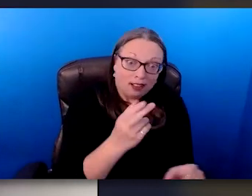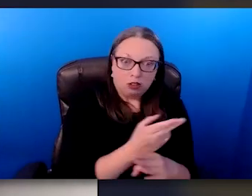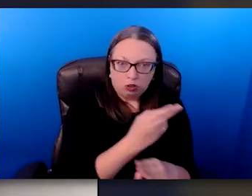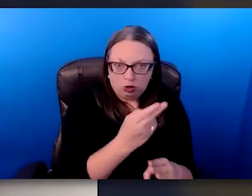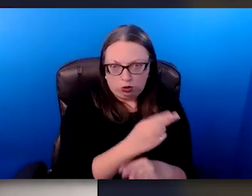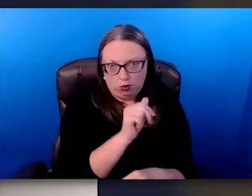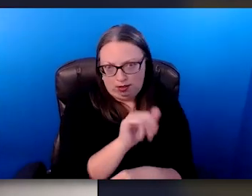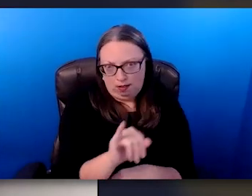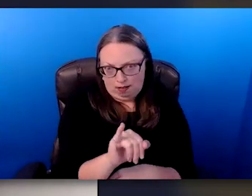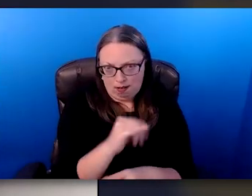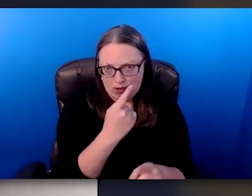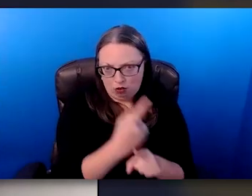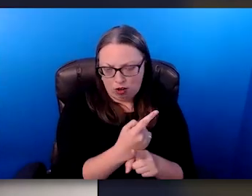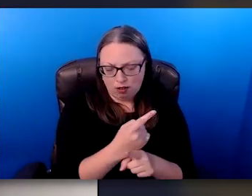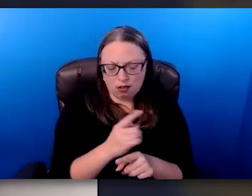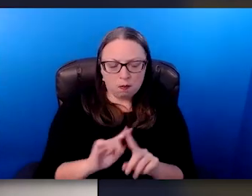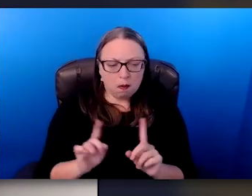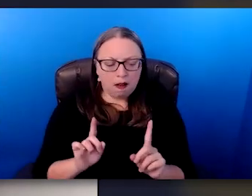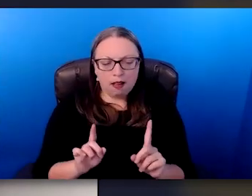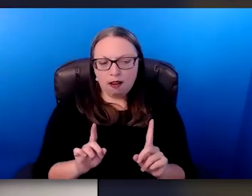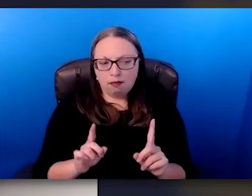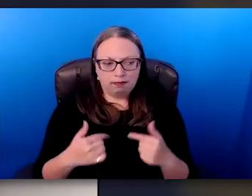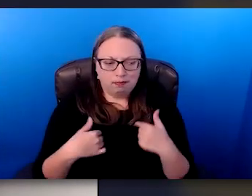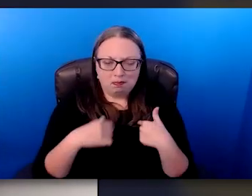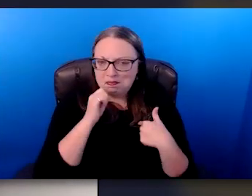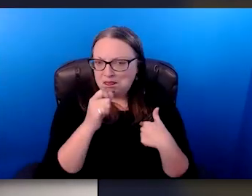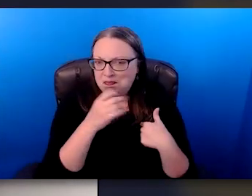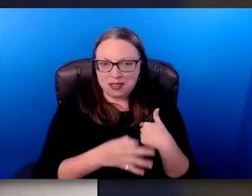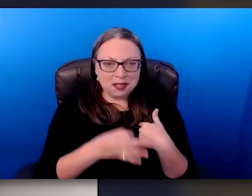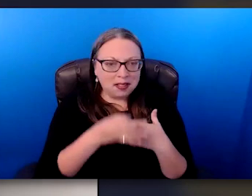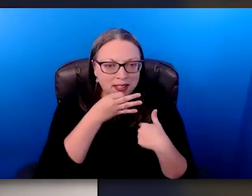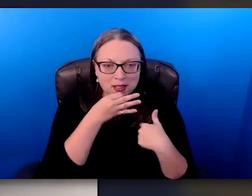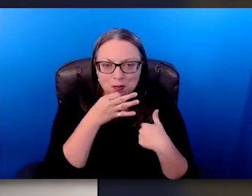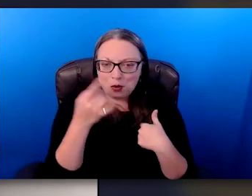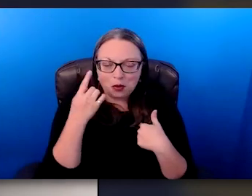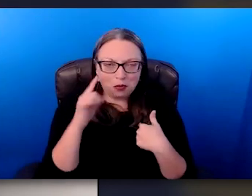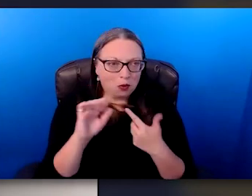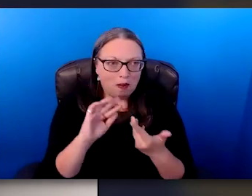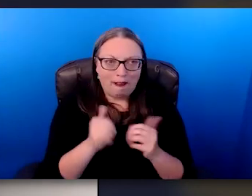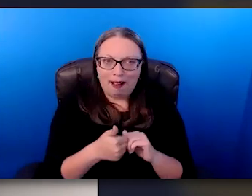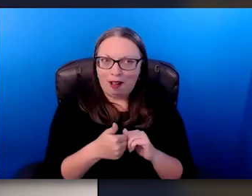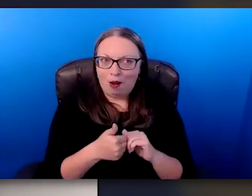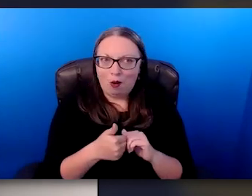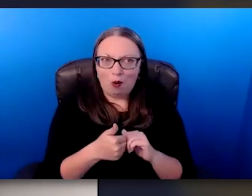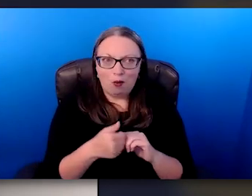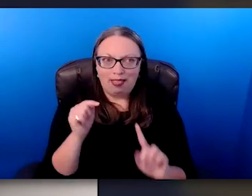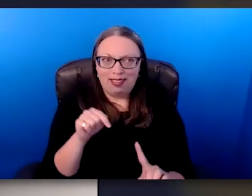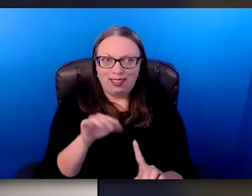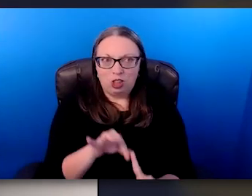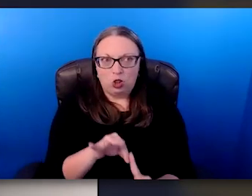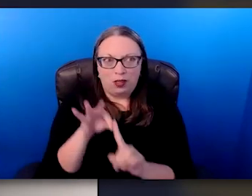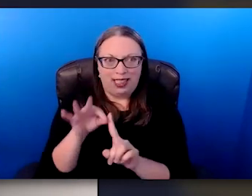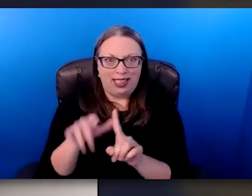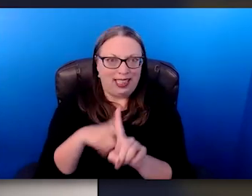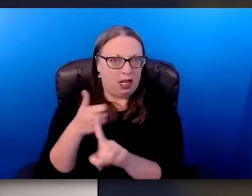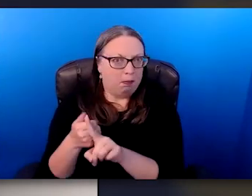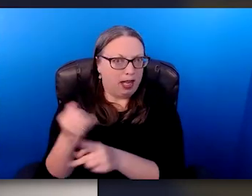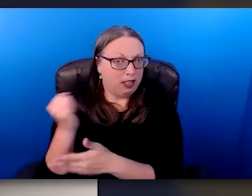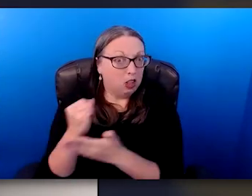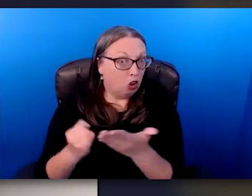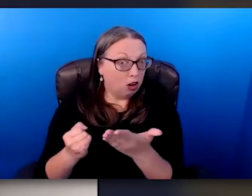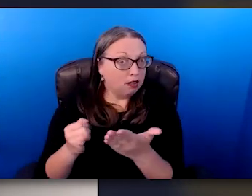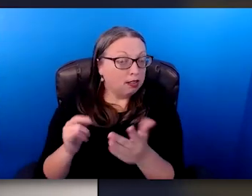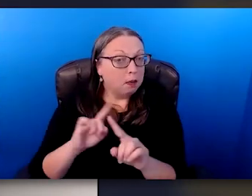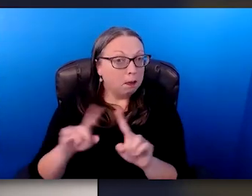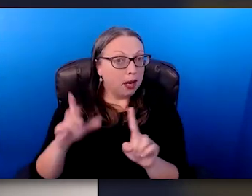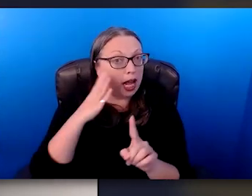that I'm no expert in terms of how this is uniquely impacting the arts, but I know at